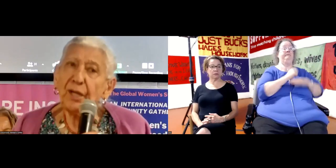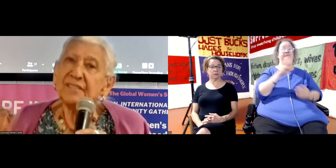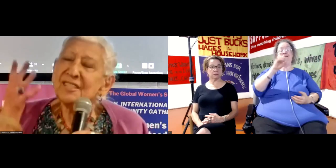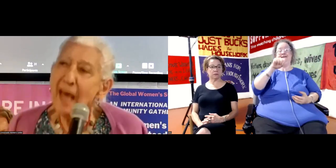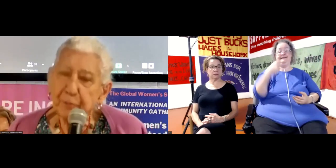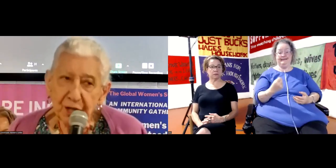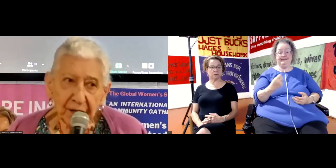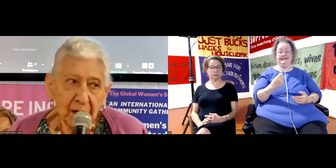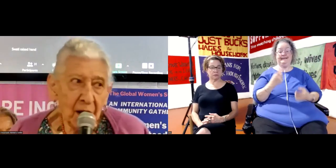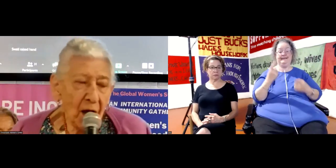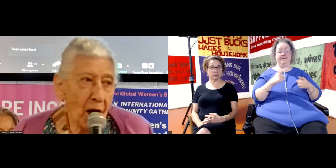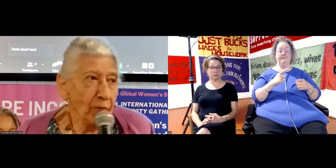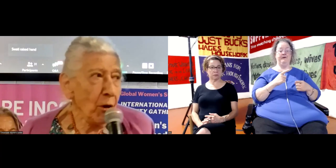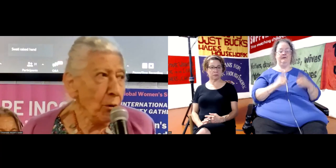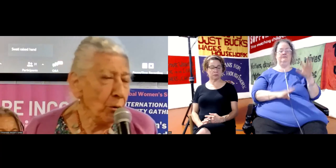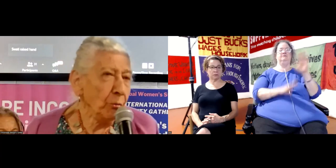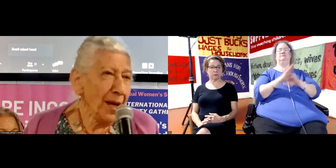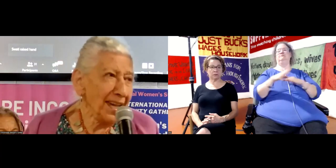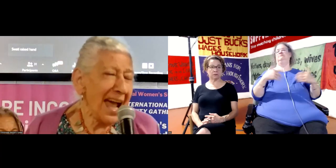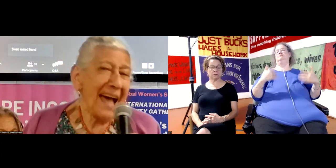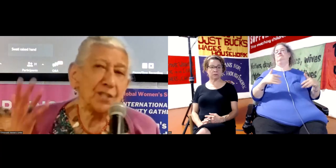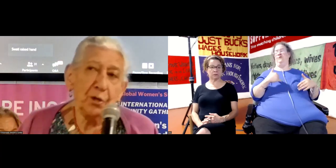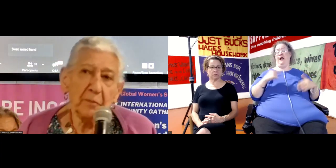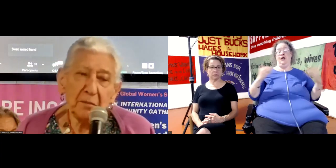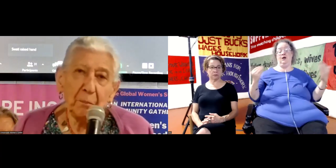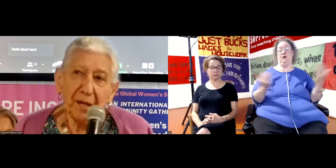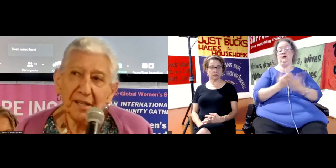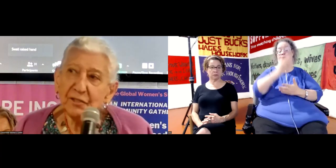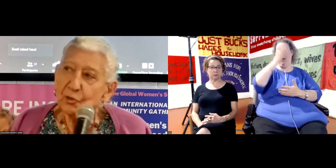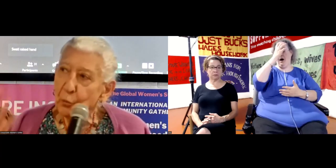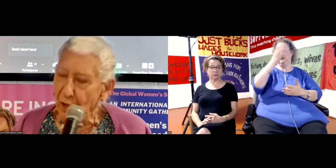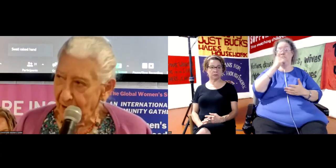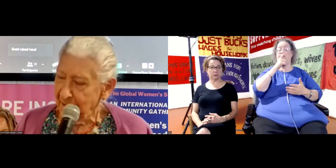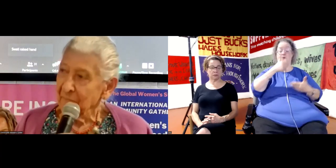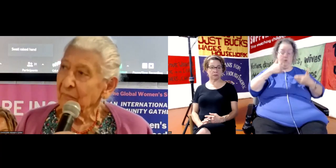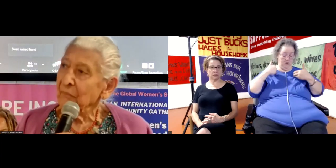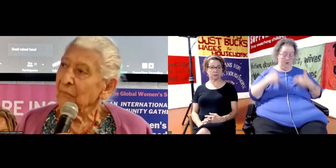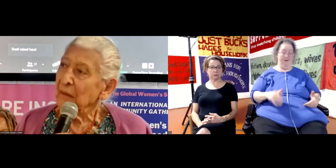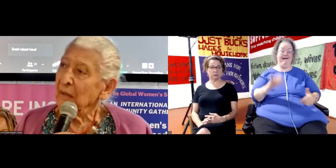new conception of who we as human beings were.